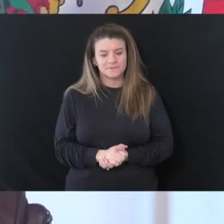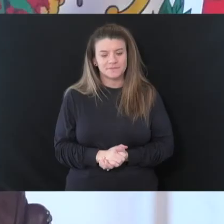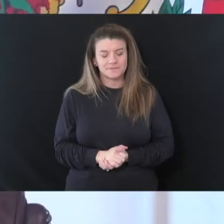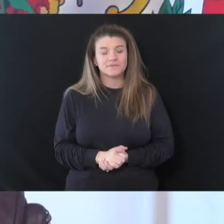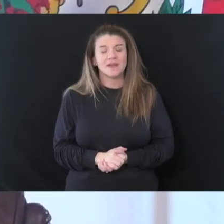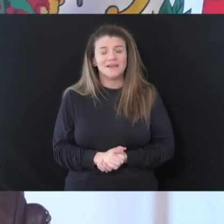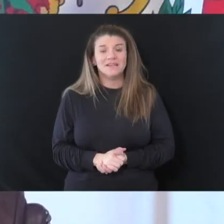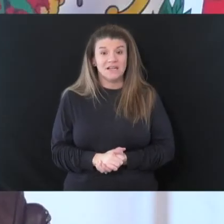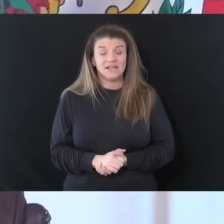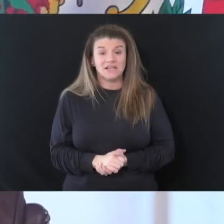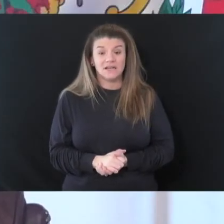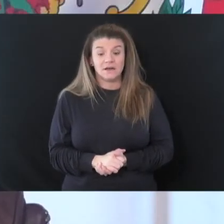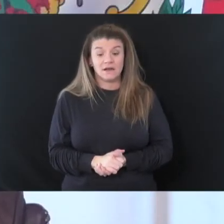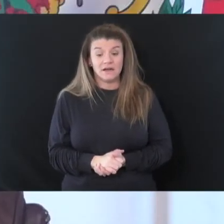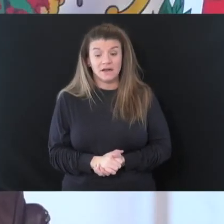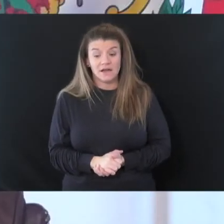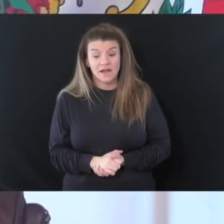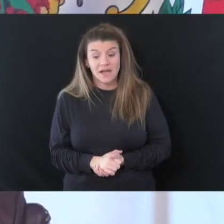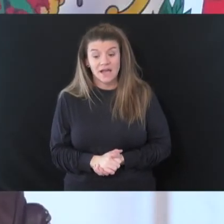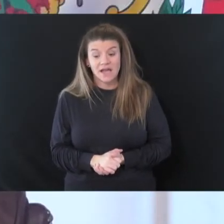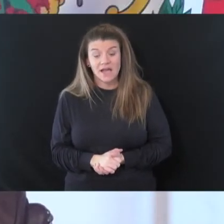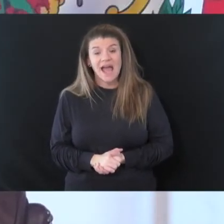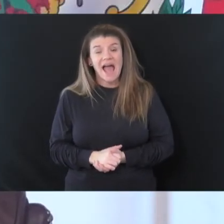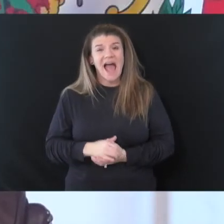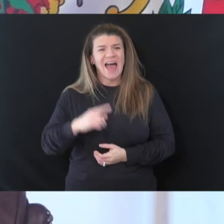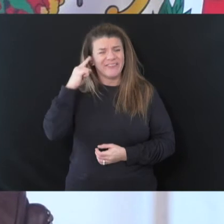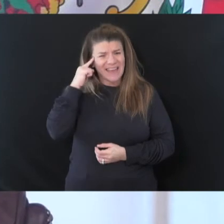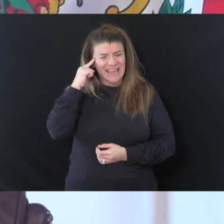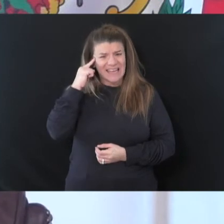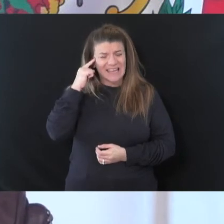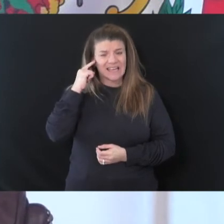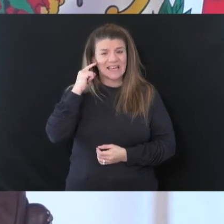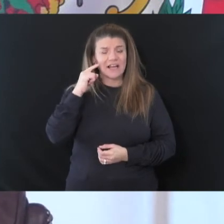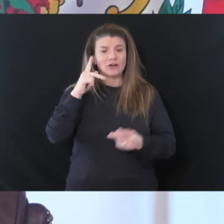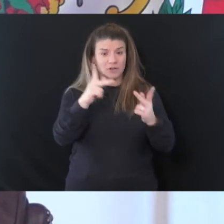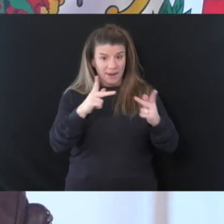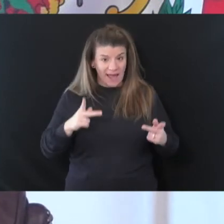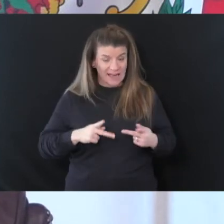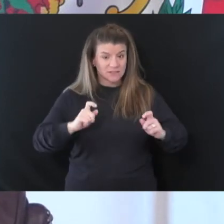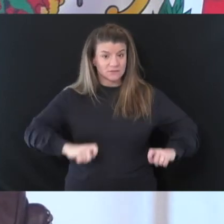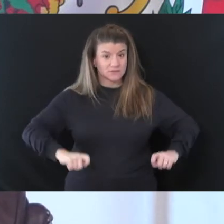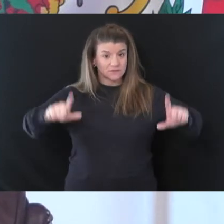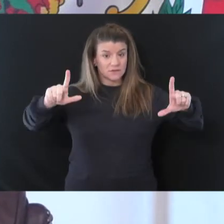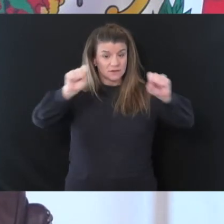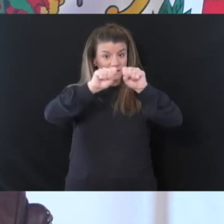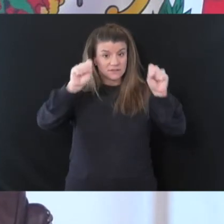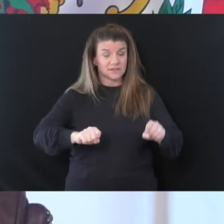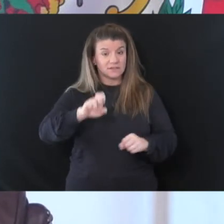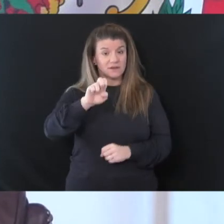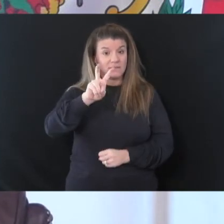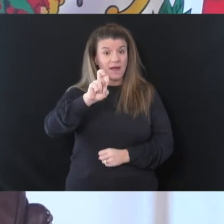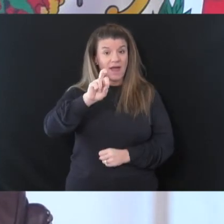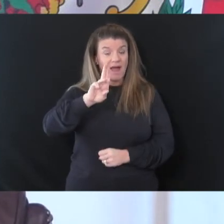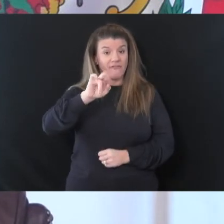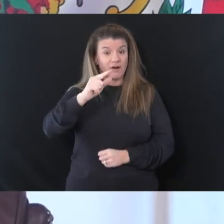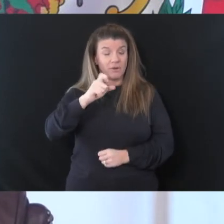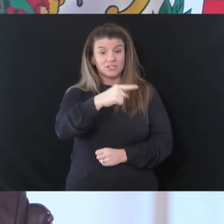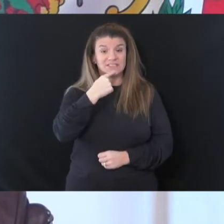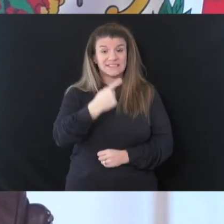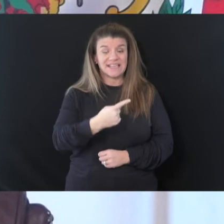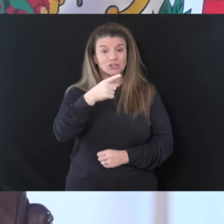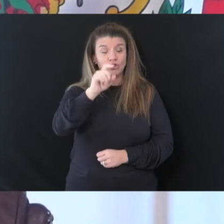You know, Ryan, I think there's a place, you know, on the system, the Everbridge system, that says, you know, where